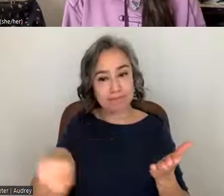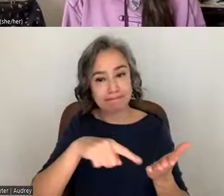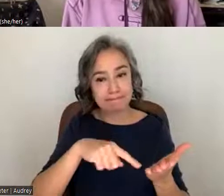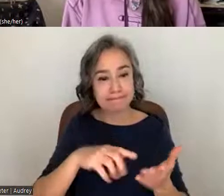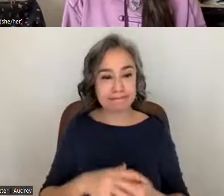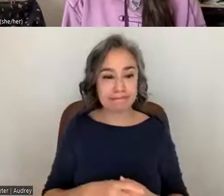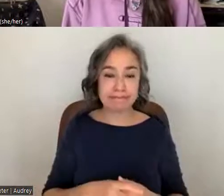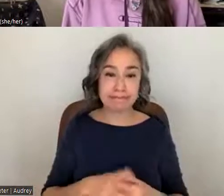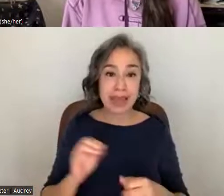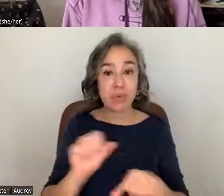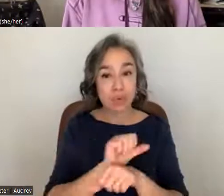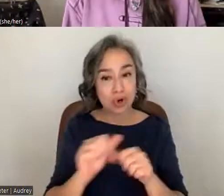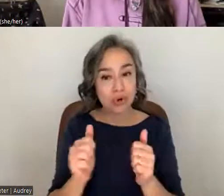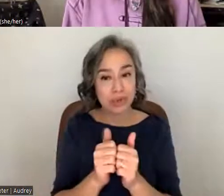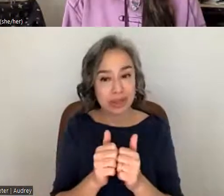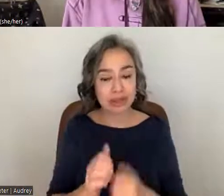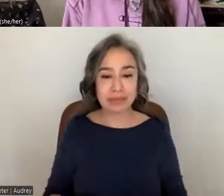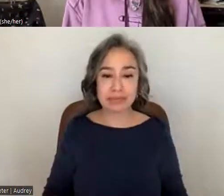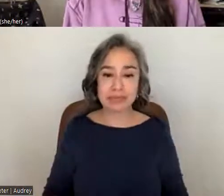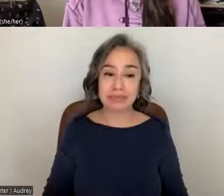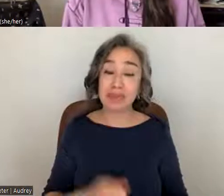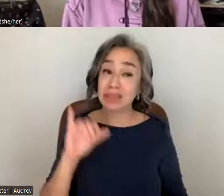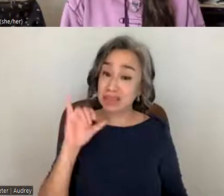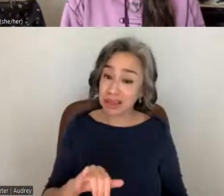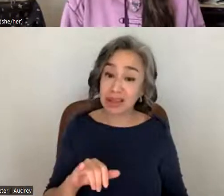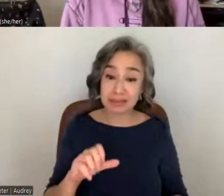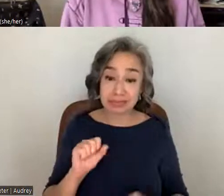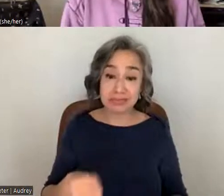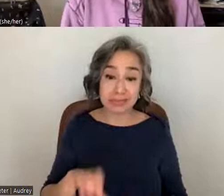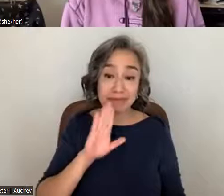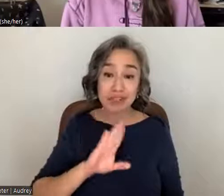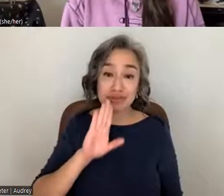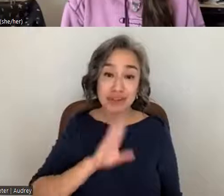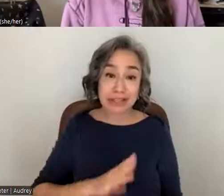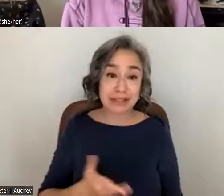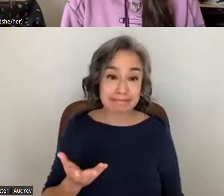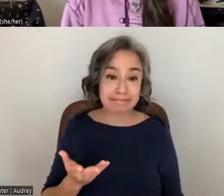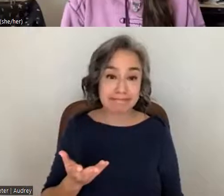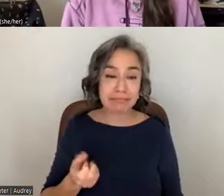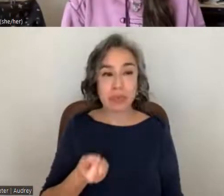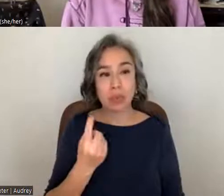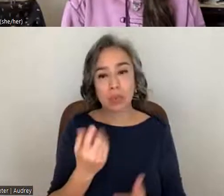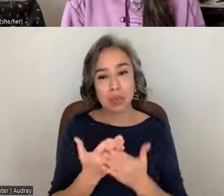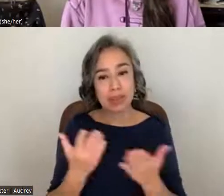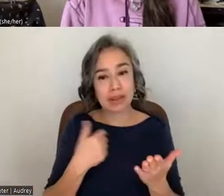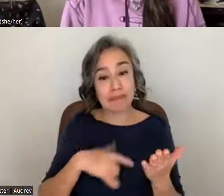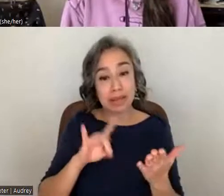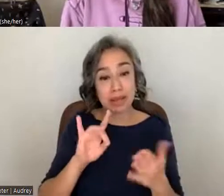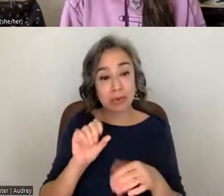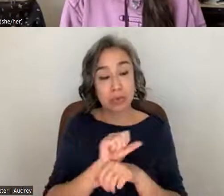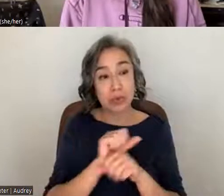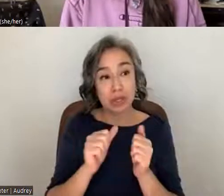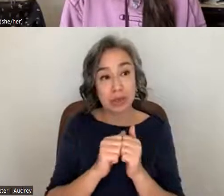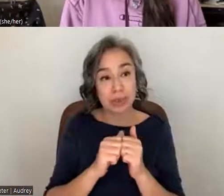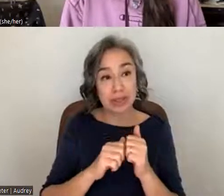do the work with. And that can be really frustrating. One of the things that I find with working with the